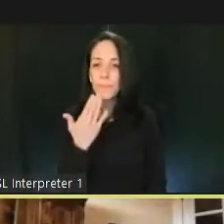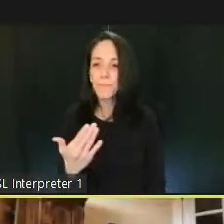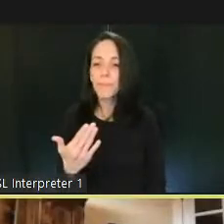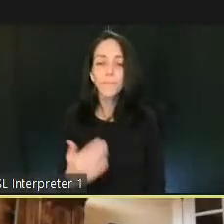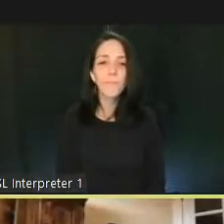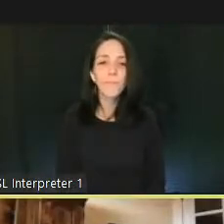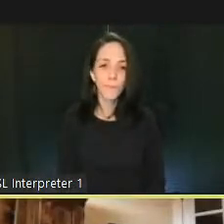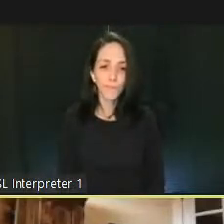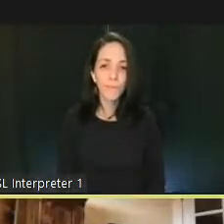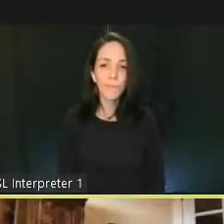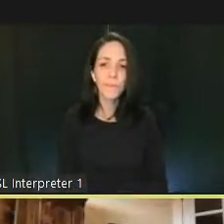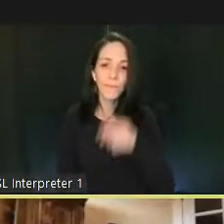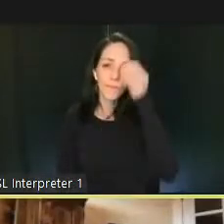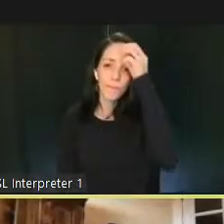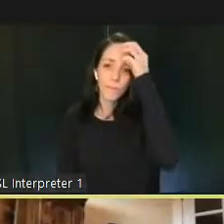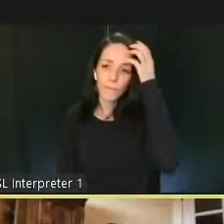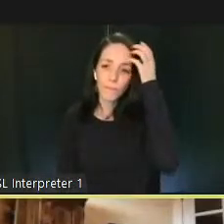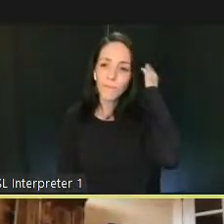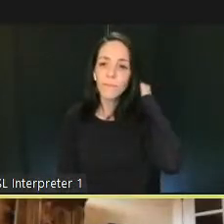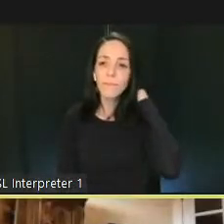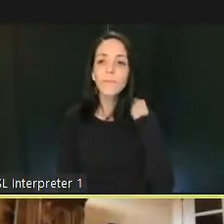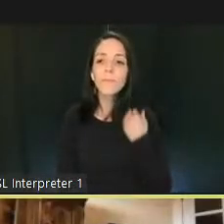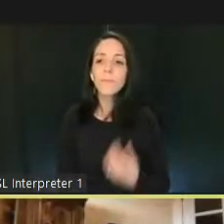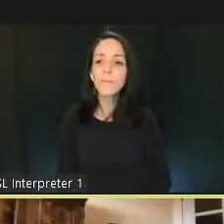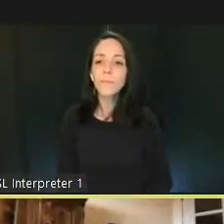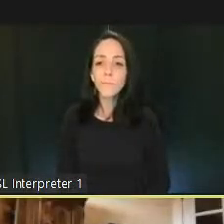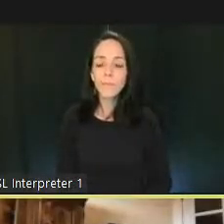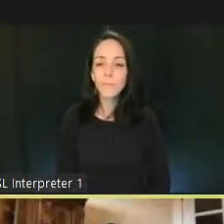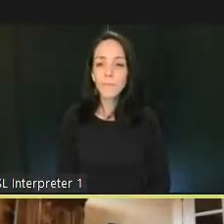Harrington and Commissioner Treese.